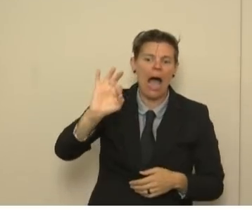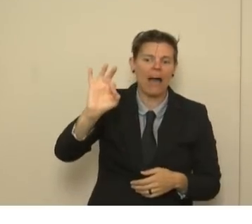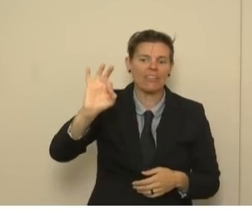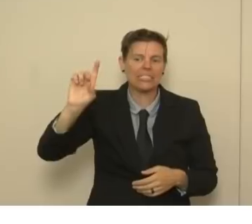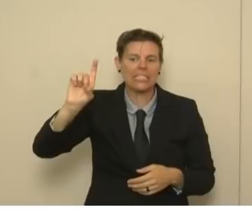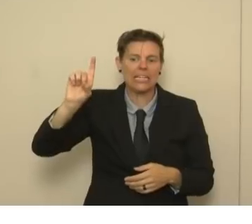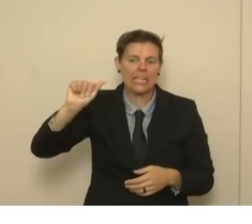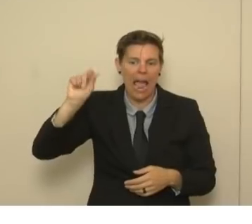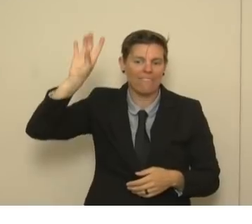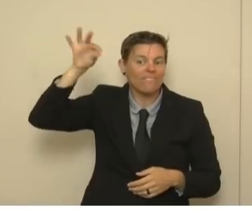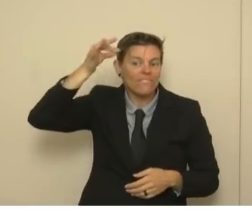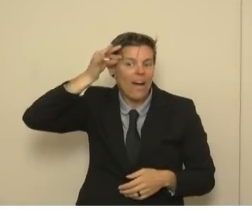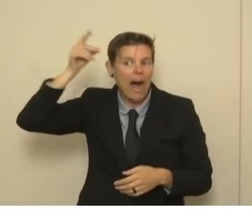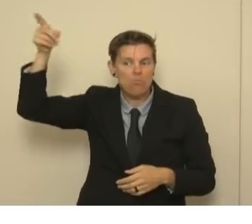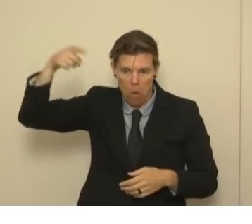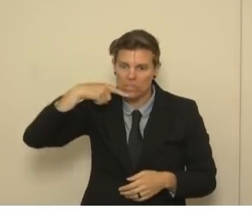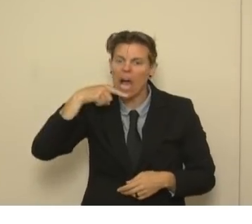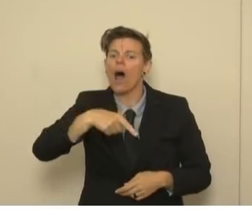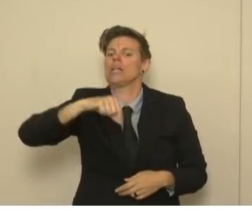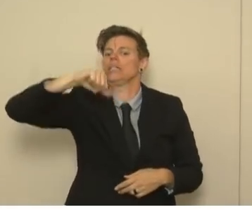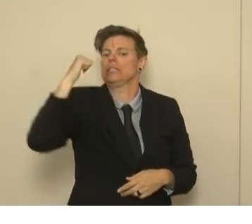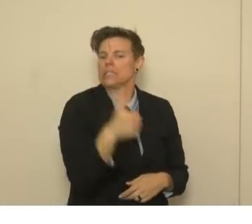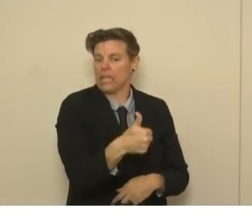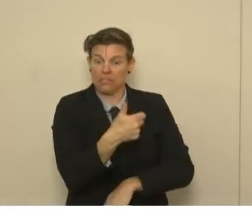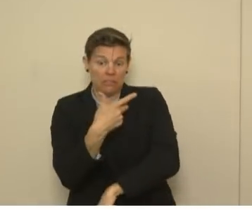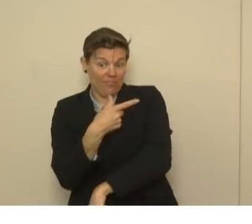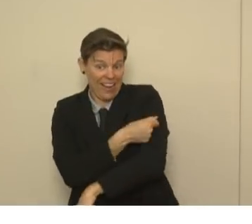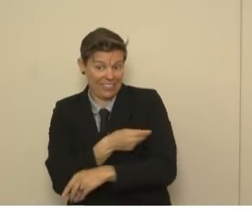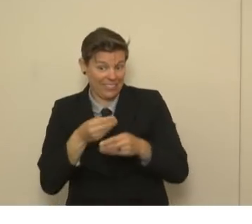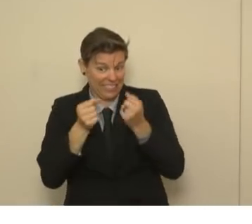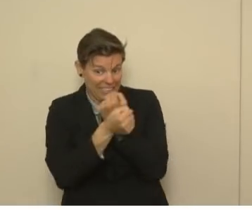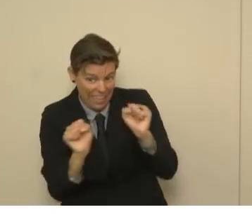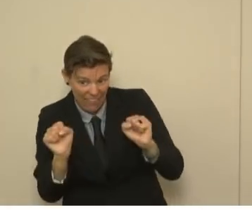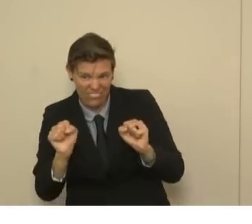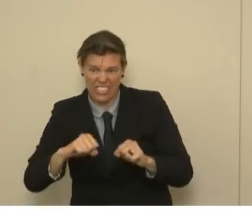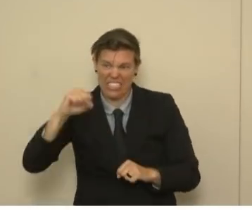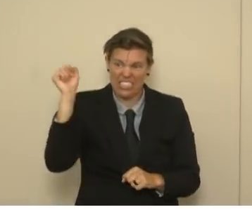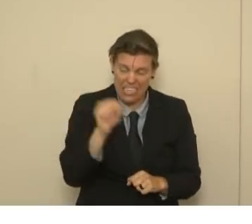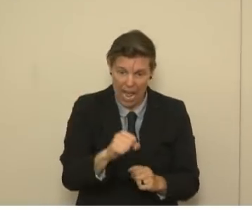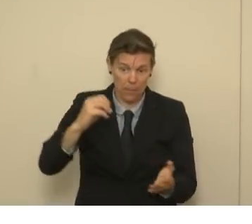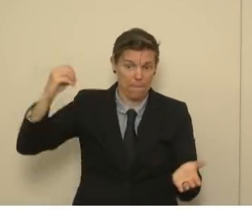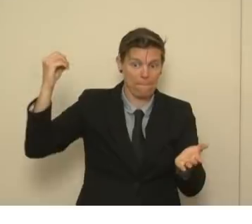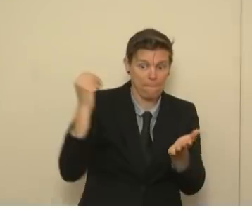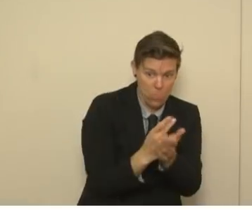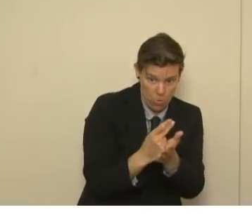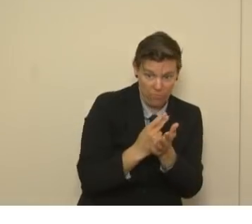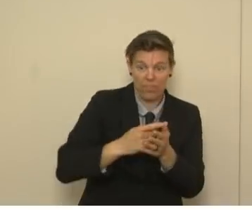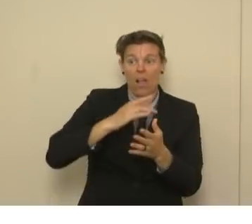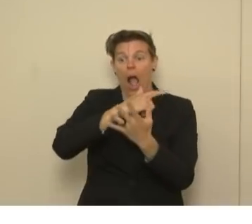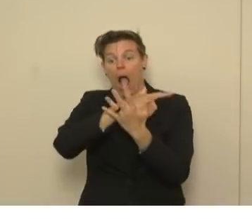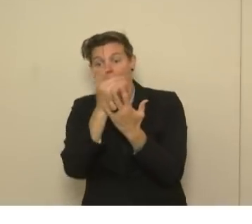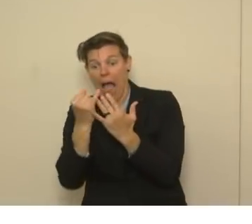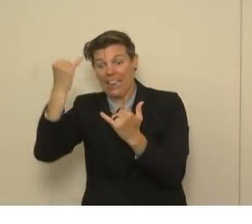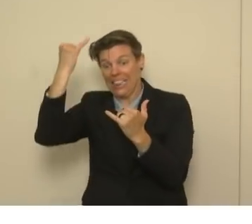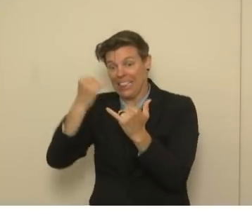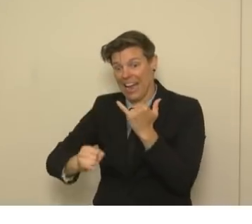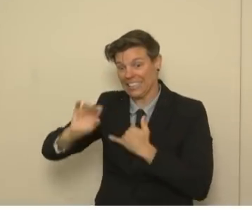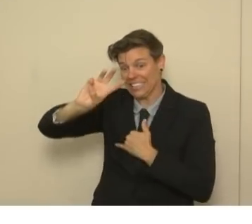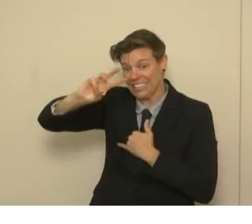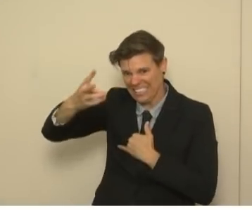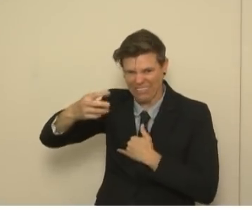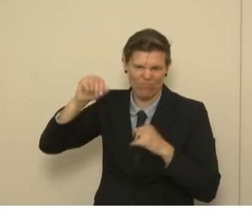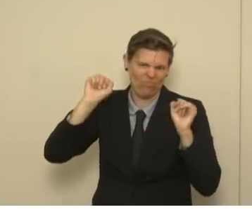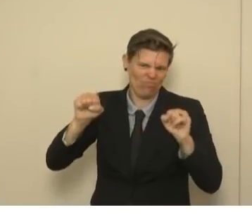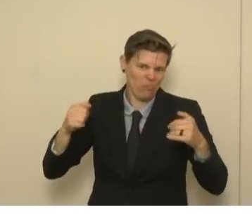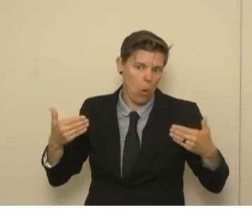final approval. And there's a big announcement, I think it was yesterday or the day before, that a highly